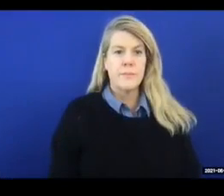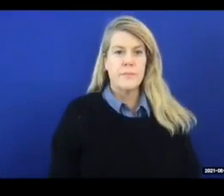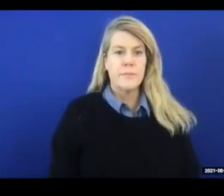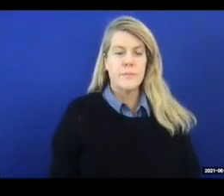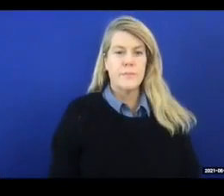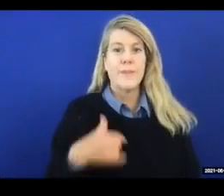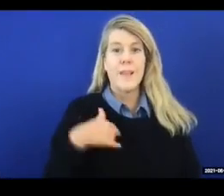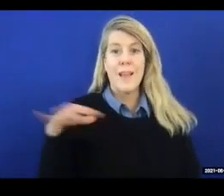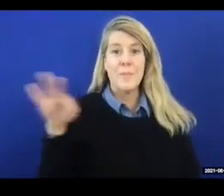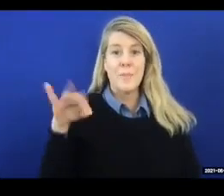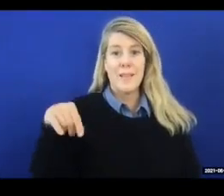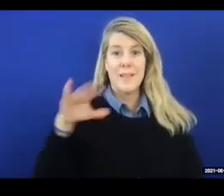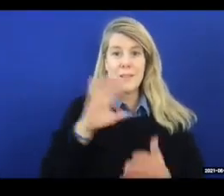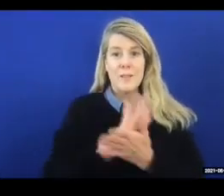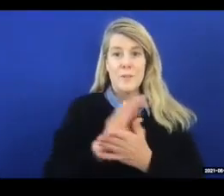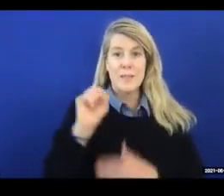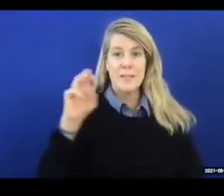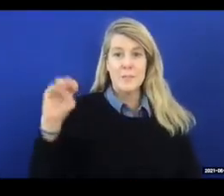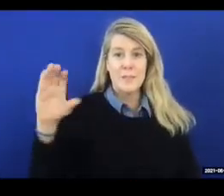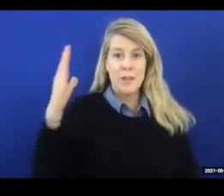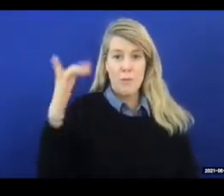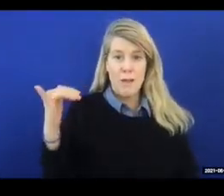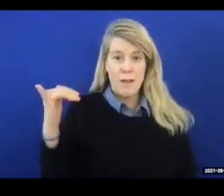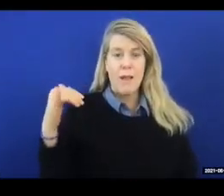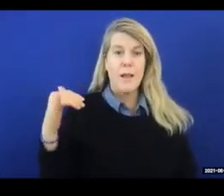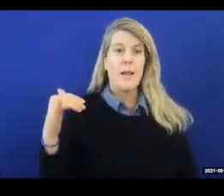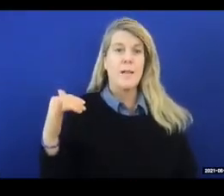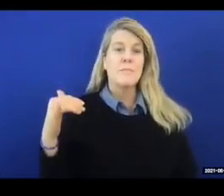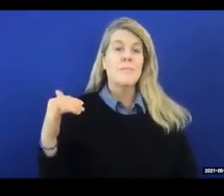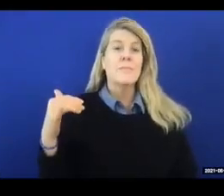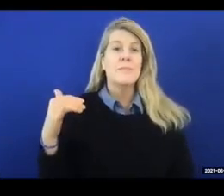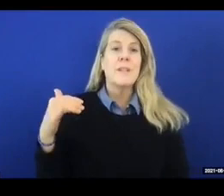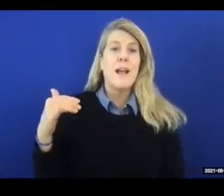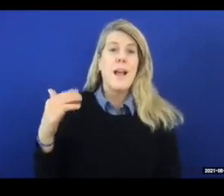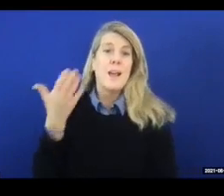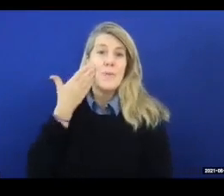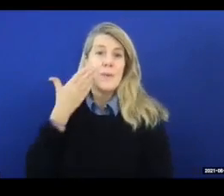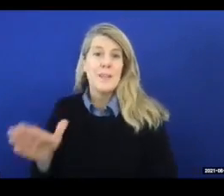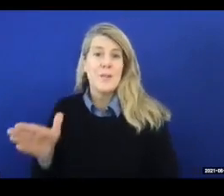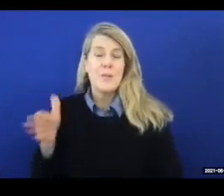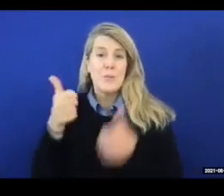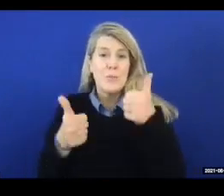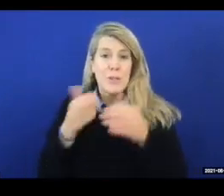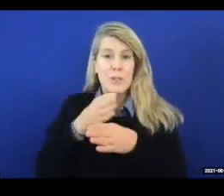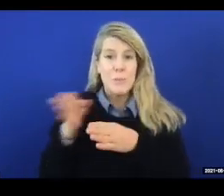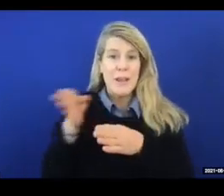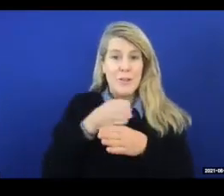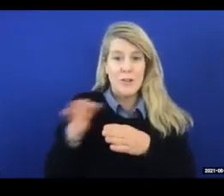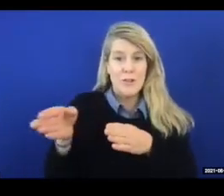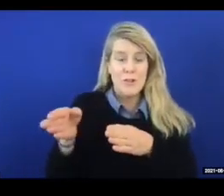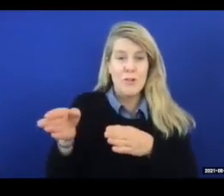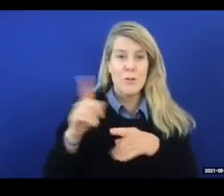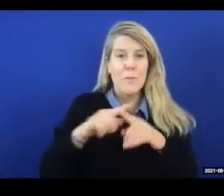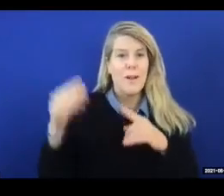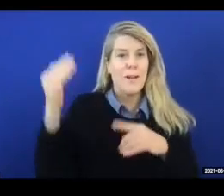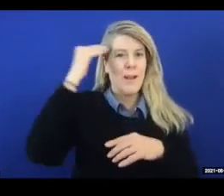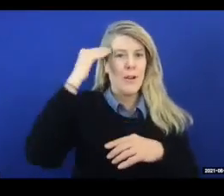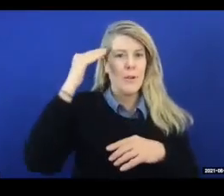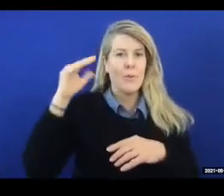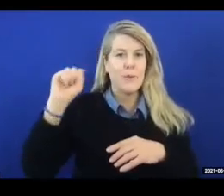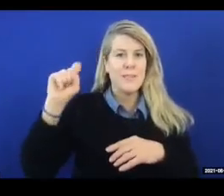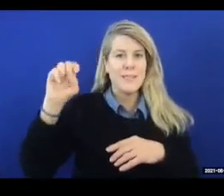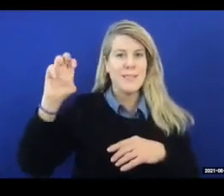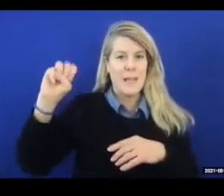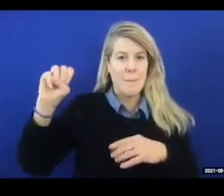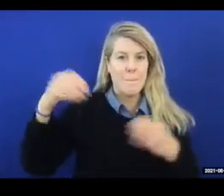I chose SMC because I knew that I wanted to pursue STEM and I wasn't sure what major I wanted to go to, but I knew SMC had a